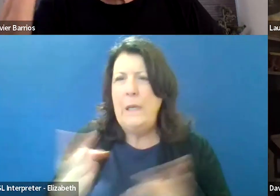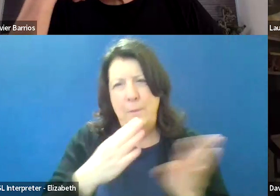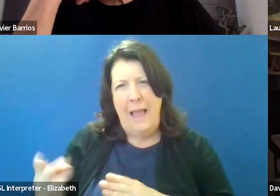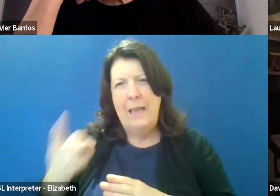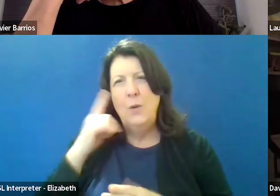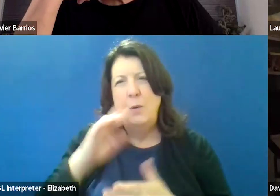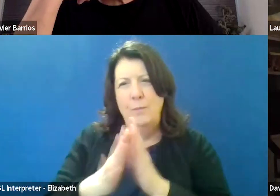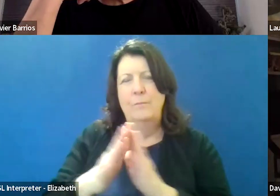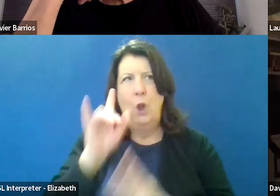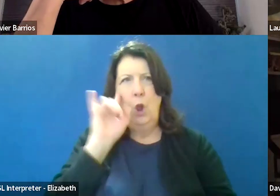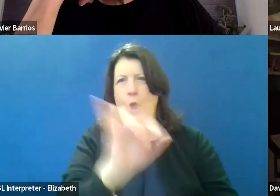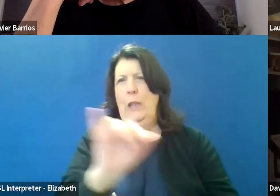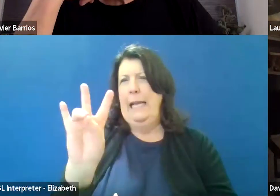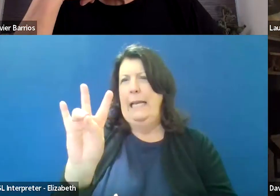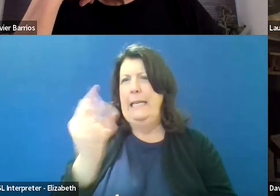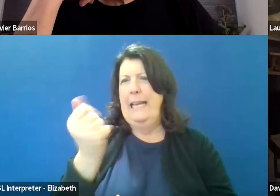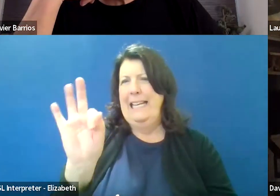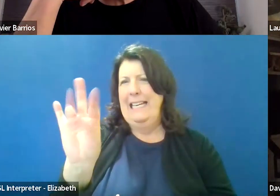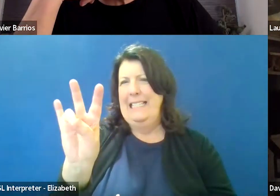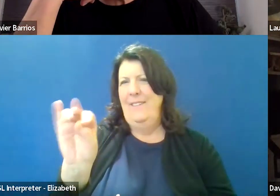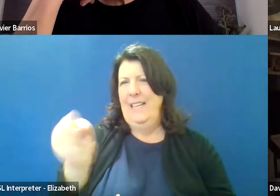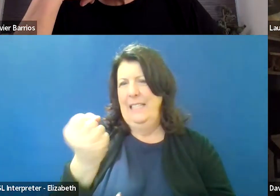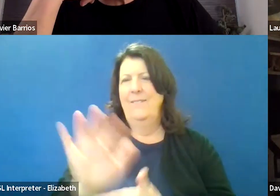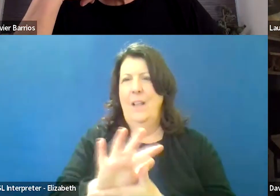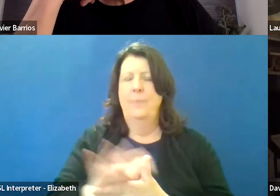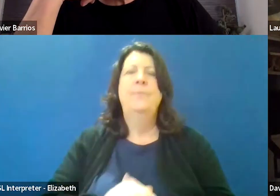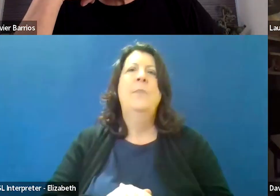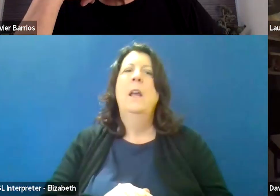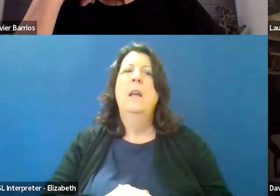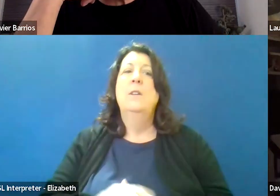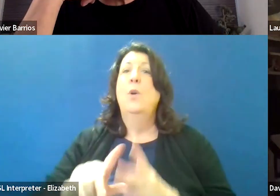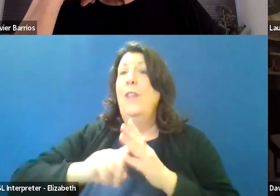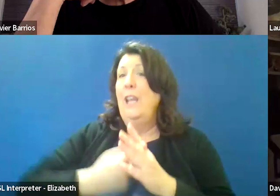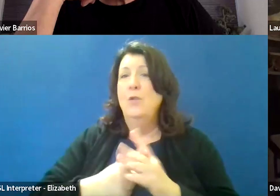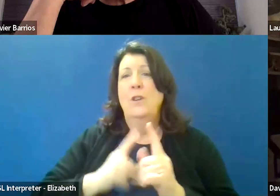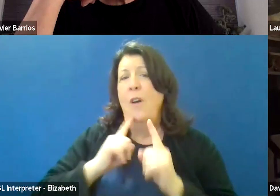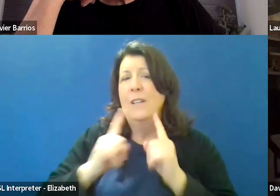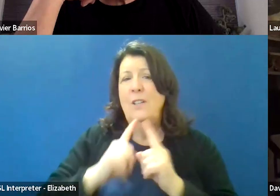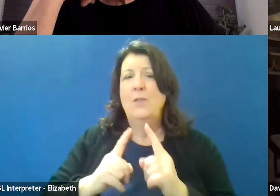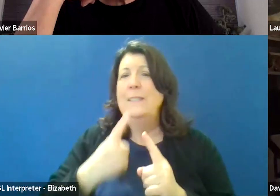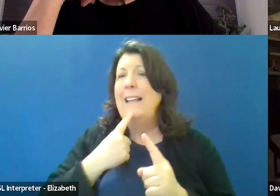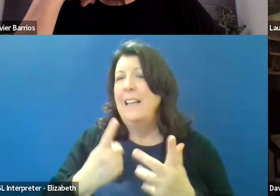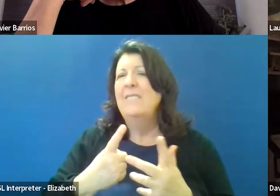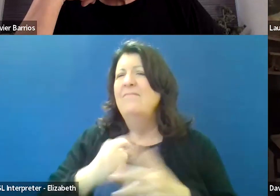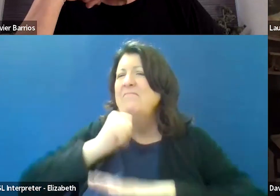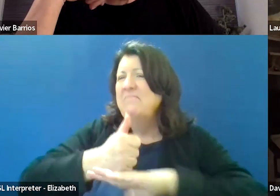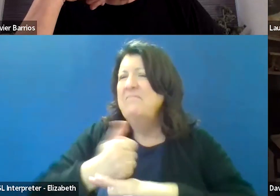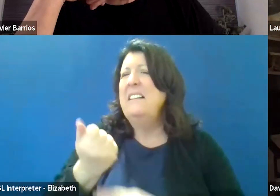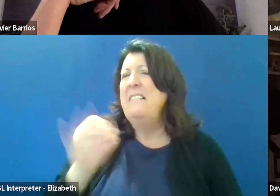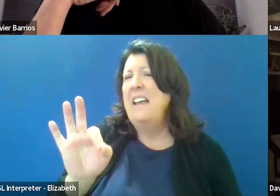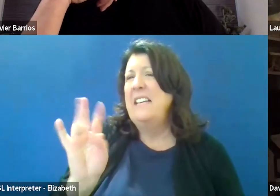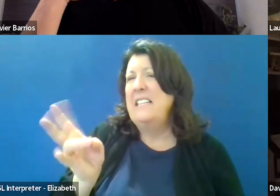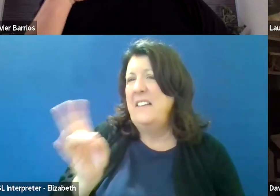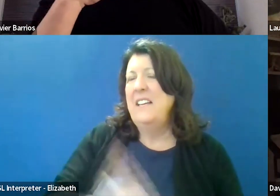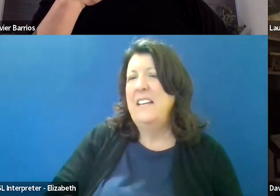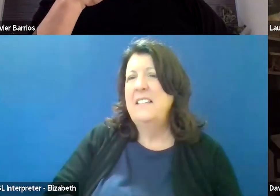about literally in the first conversation for about 12 seconds. He's like 1958 or 1970. And he said, do you have an opinion? He